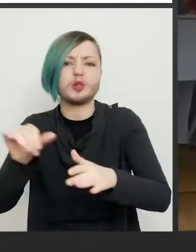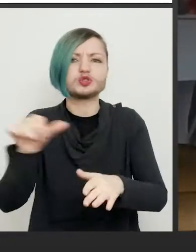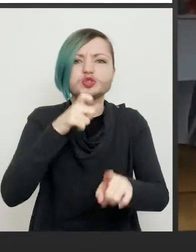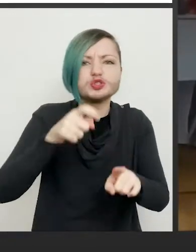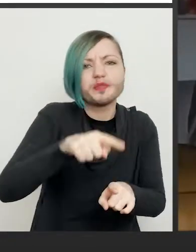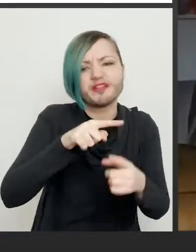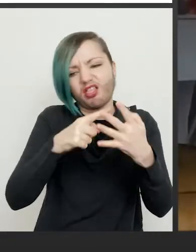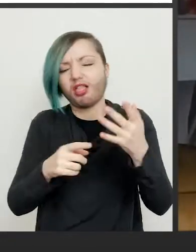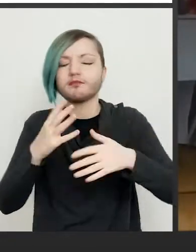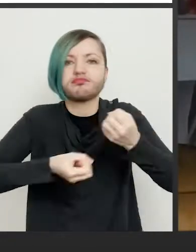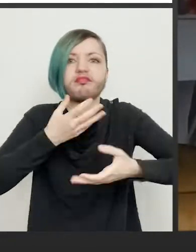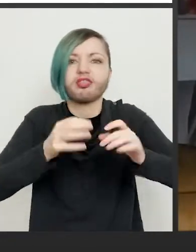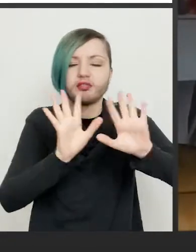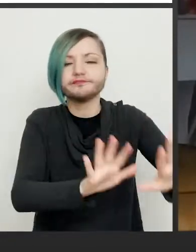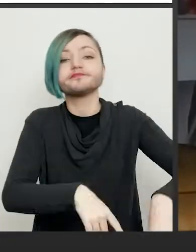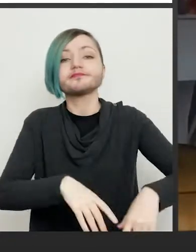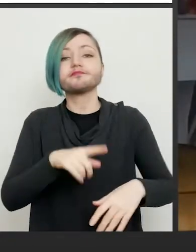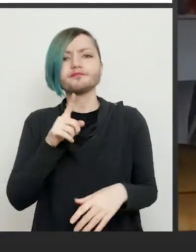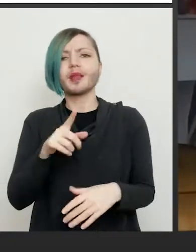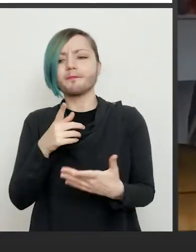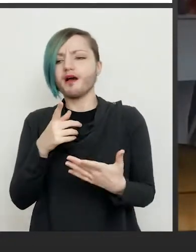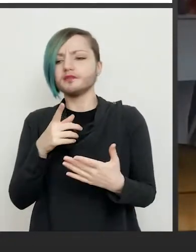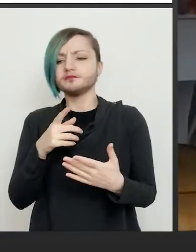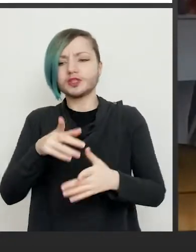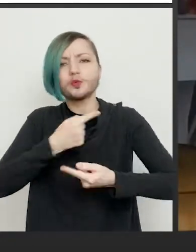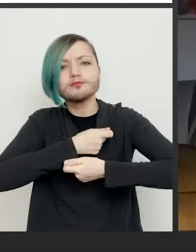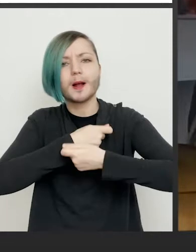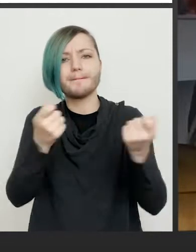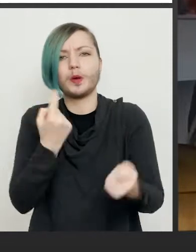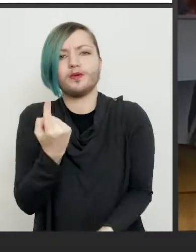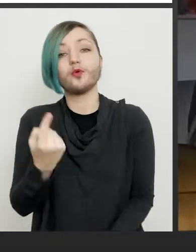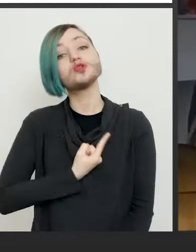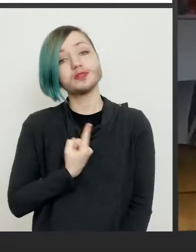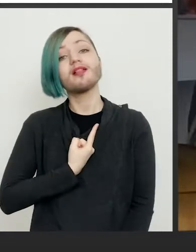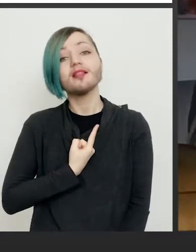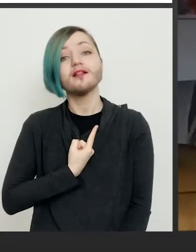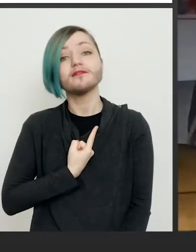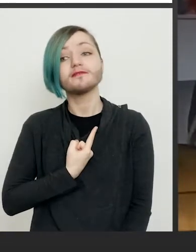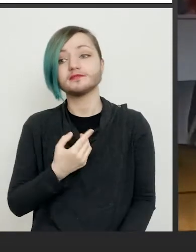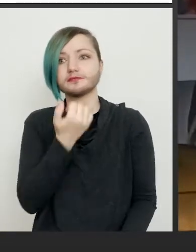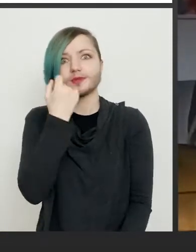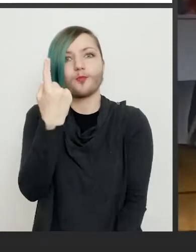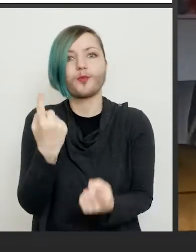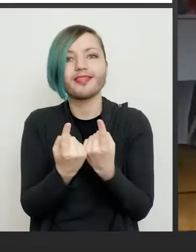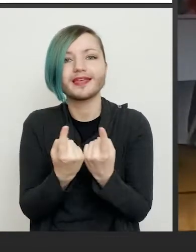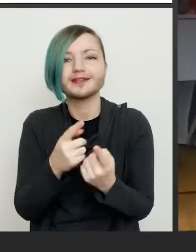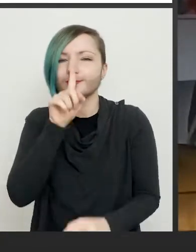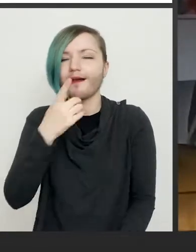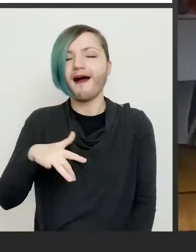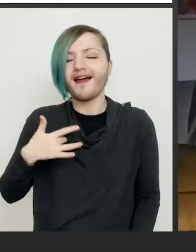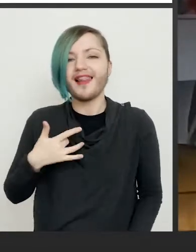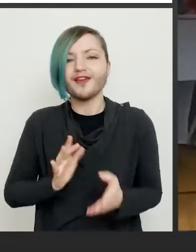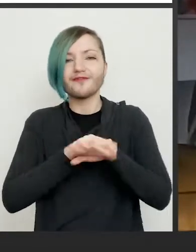shouldn't do that. But you're doing this for yourself, and that's ultimately what you have to do. And you can't live your life for somebody